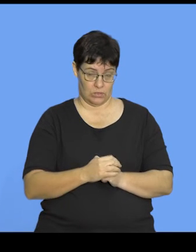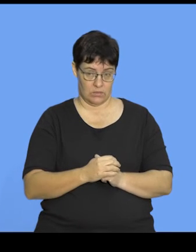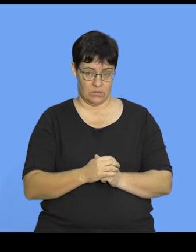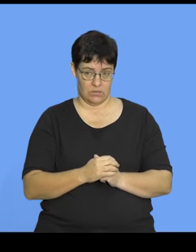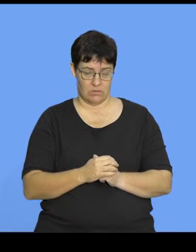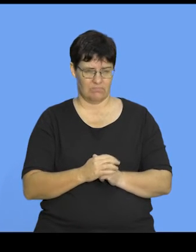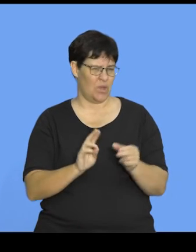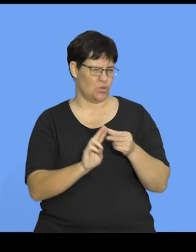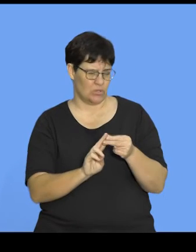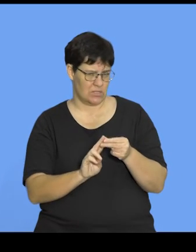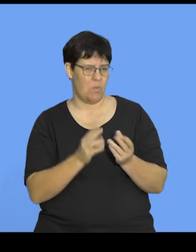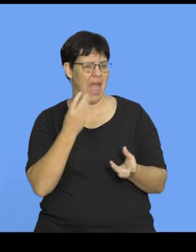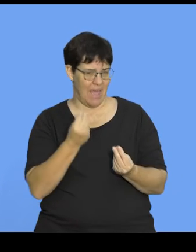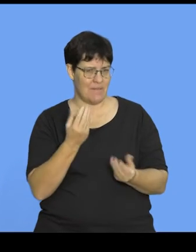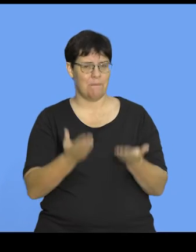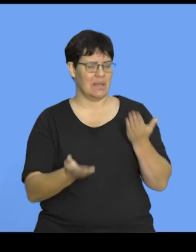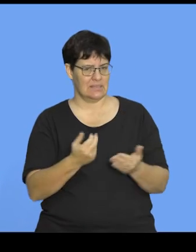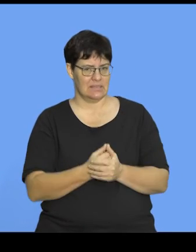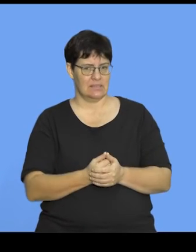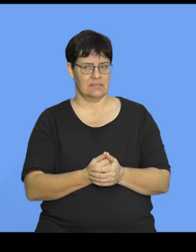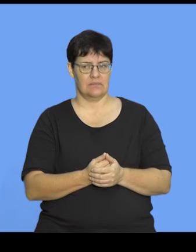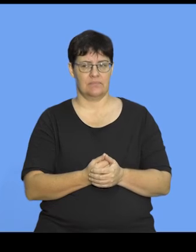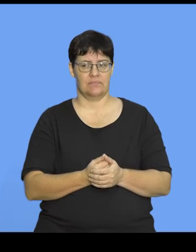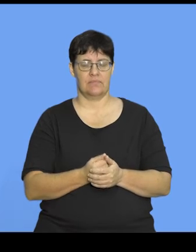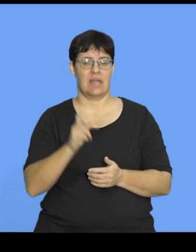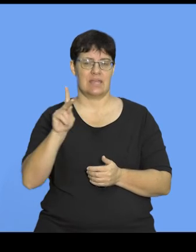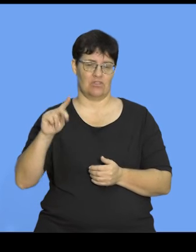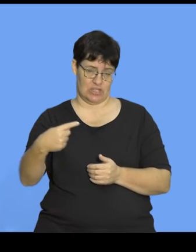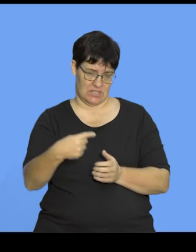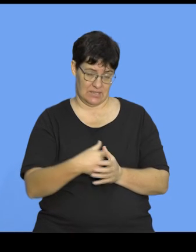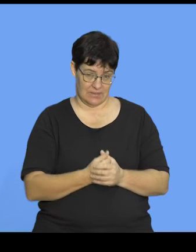02 units. We've got a mass,